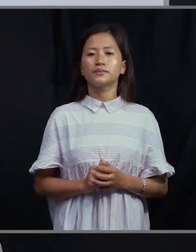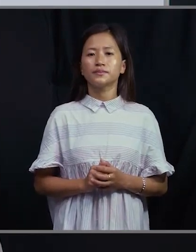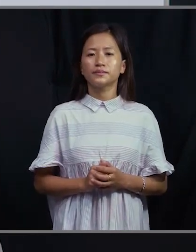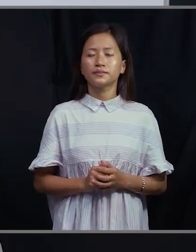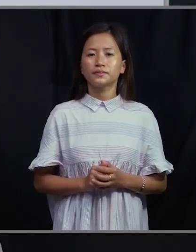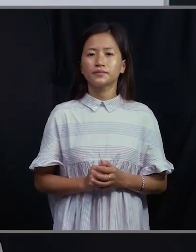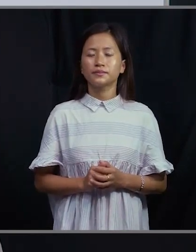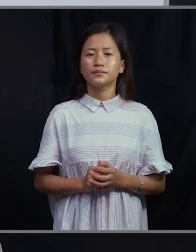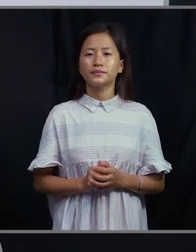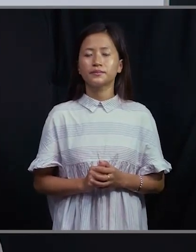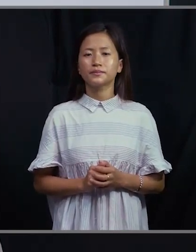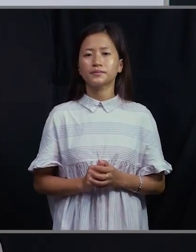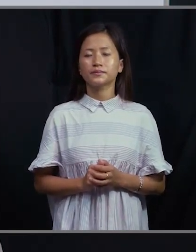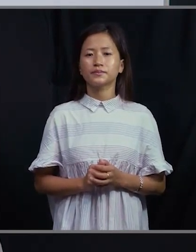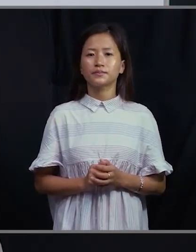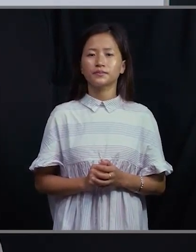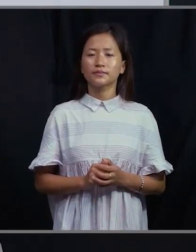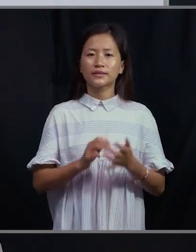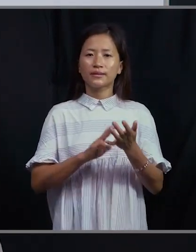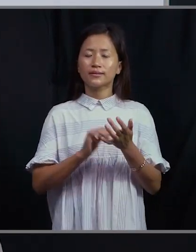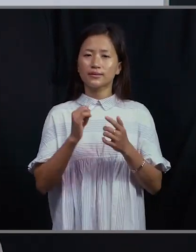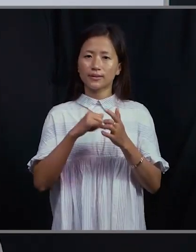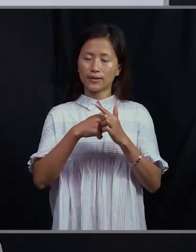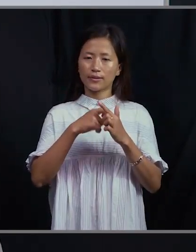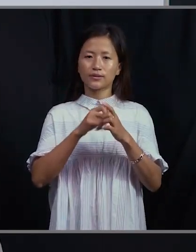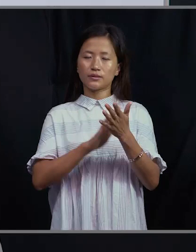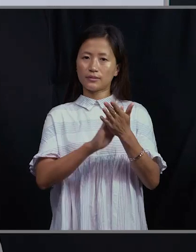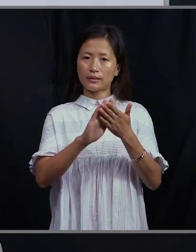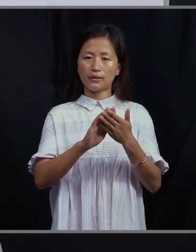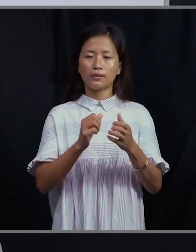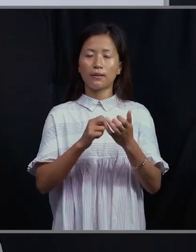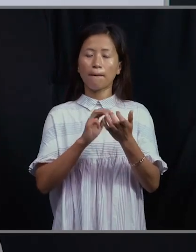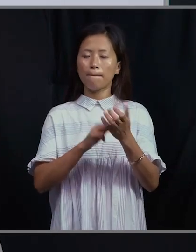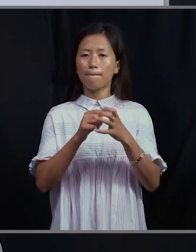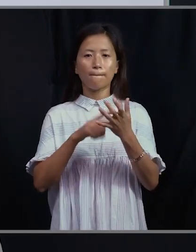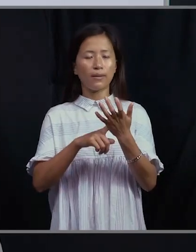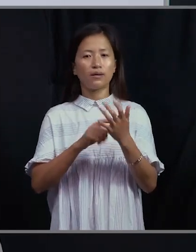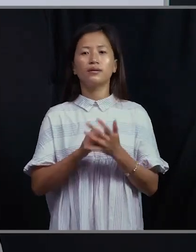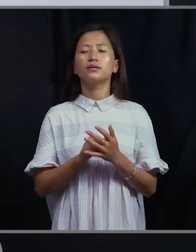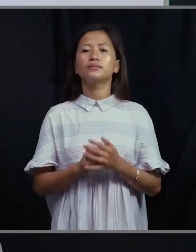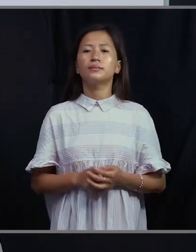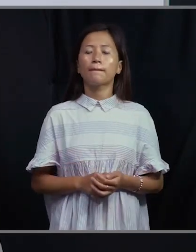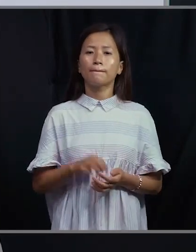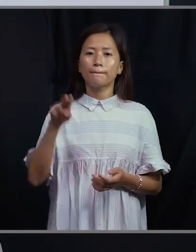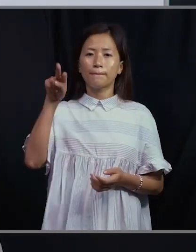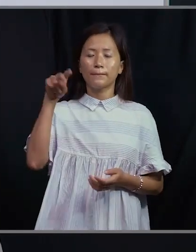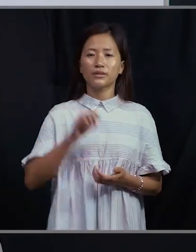Nikah-nama, Nikah-nama. Okay, Nikah-nama, what does it mean here? Okay, Nikah-nama